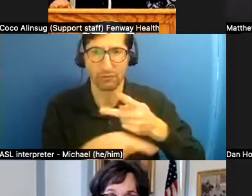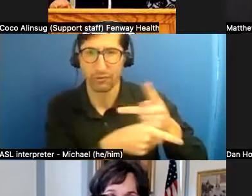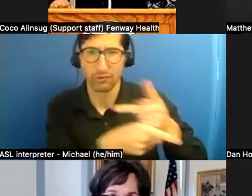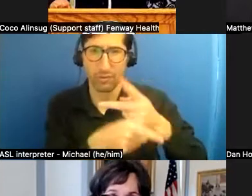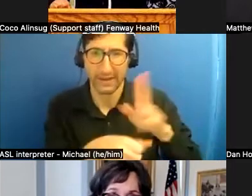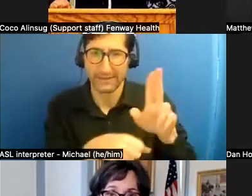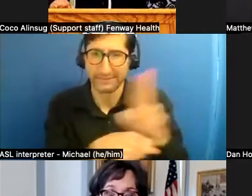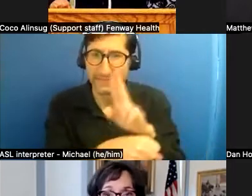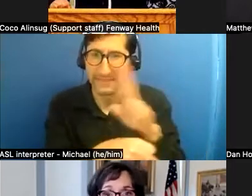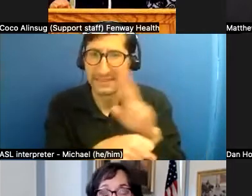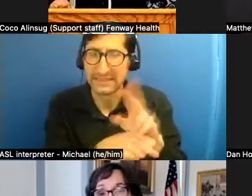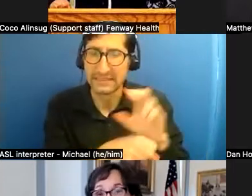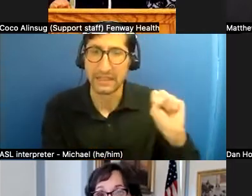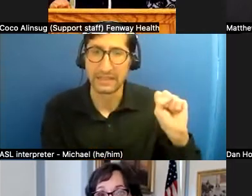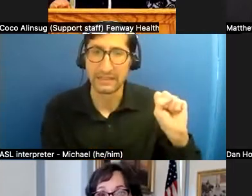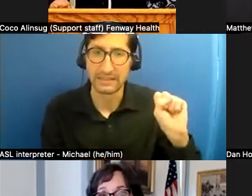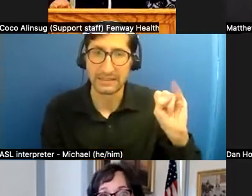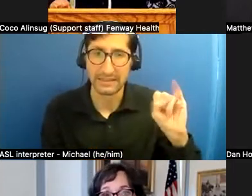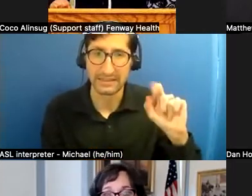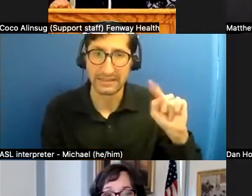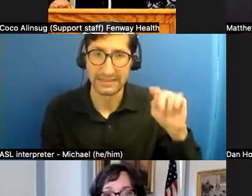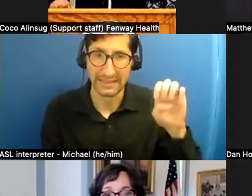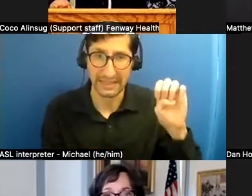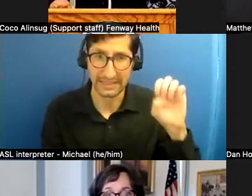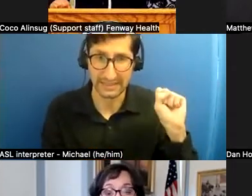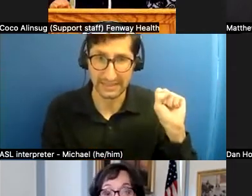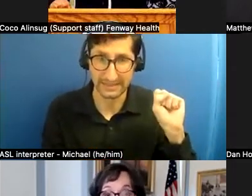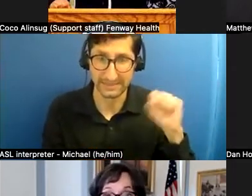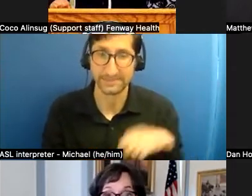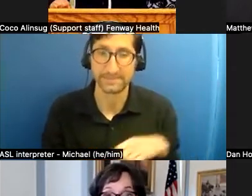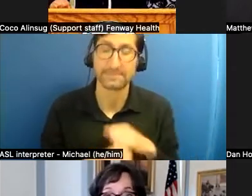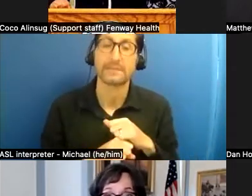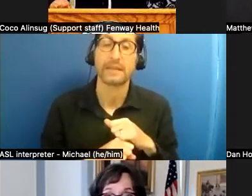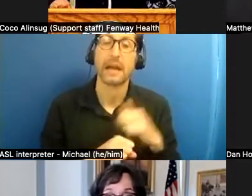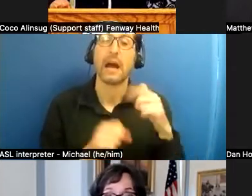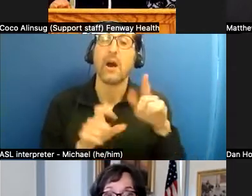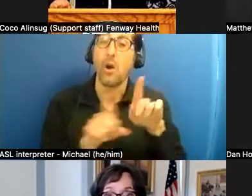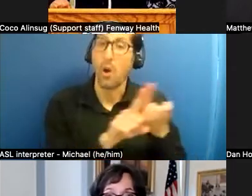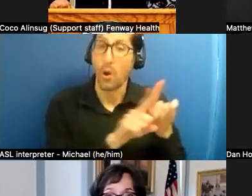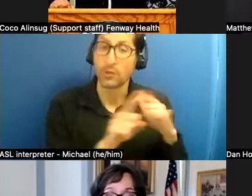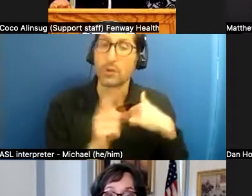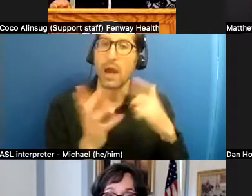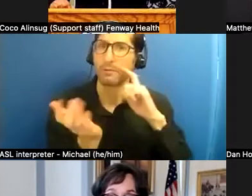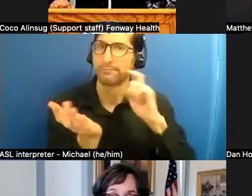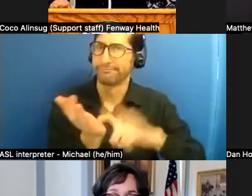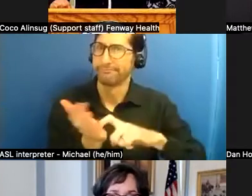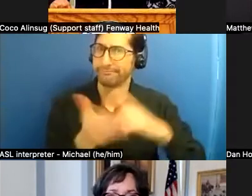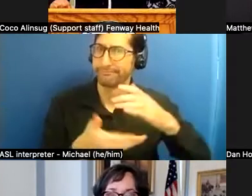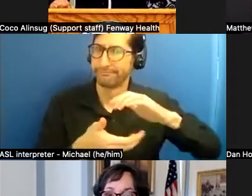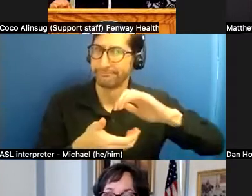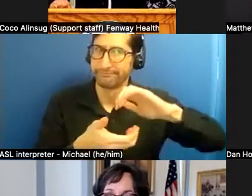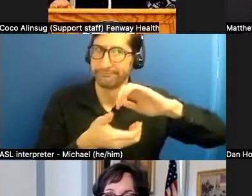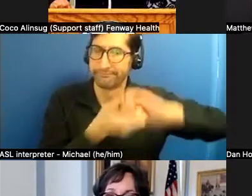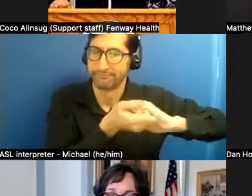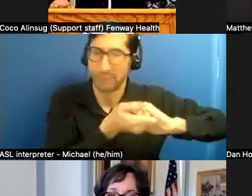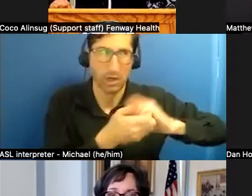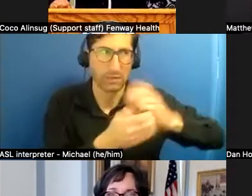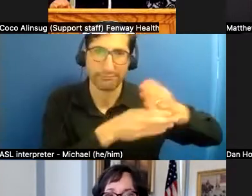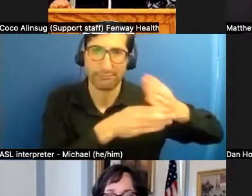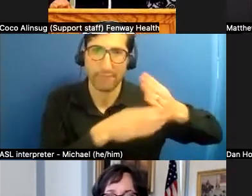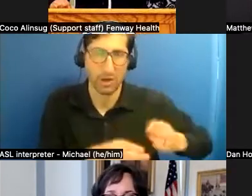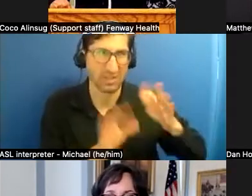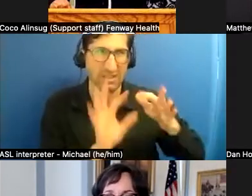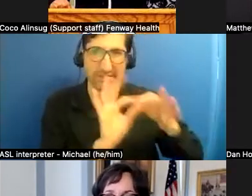consumption sites. I also want to acknowledge my partners in government at the state level,